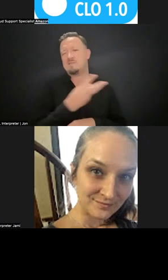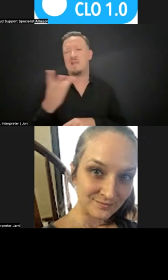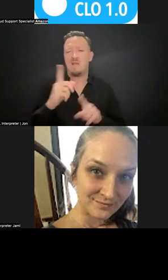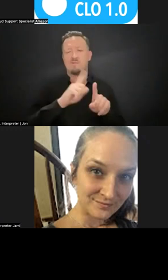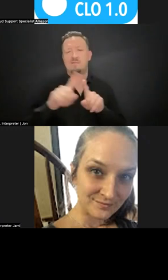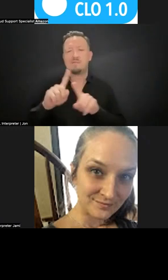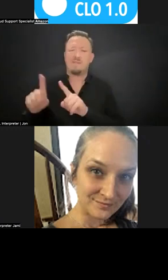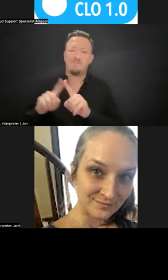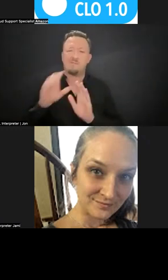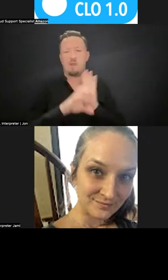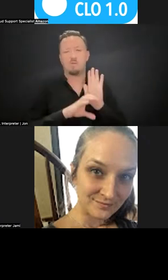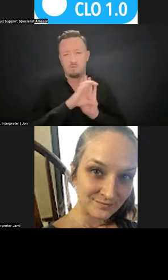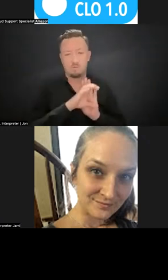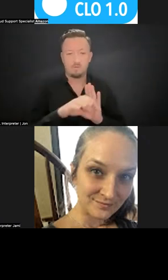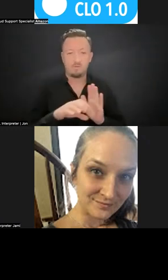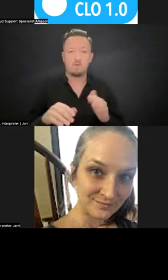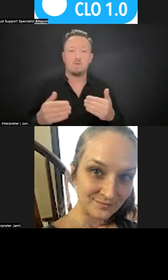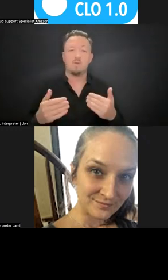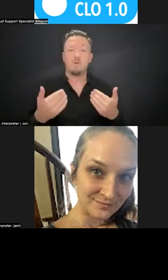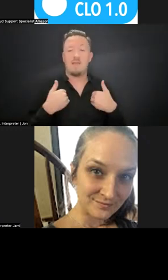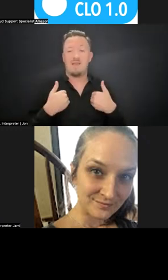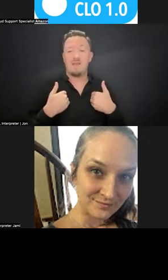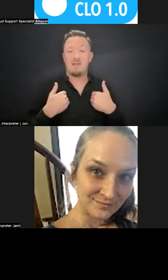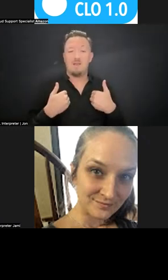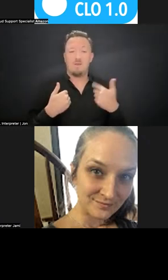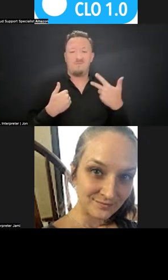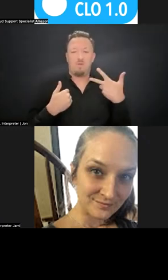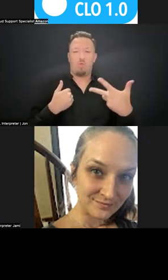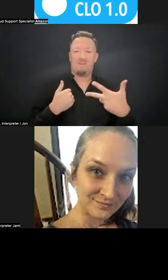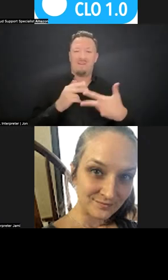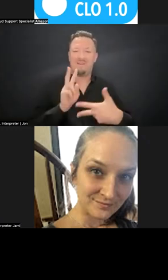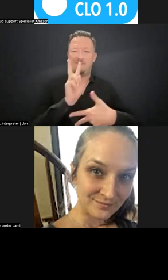going to have 3 V's.